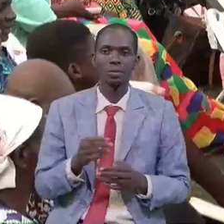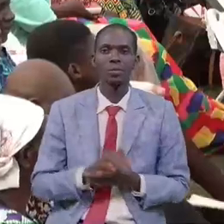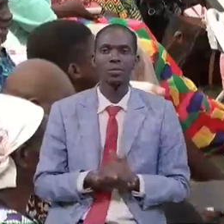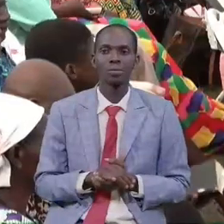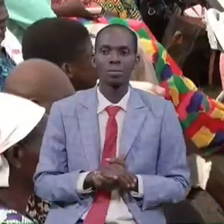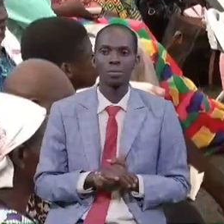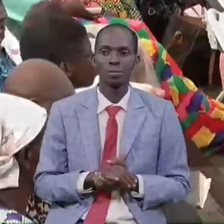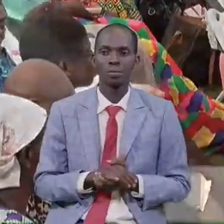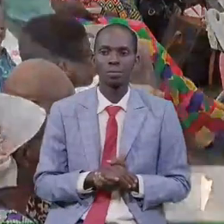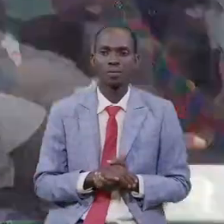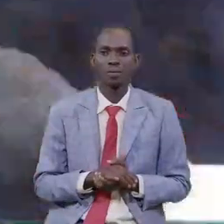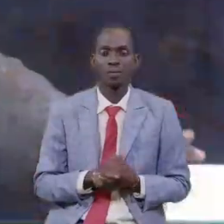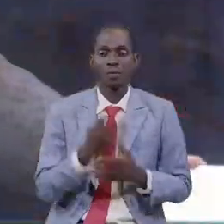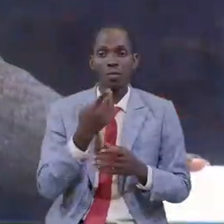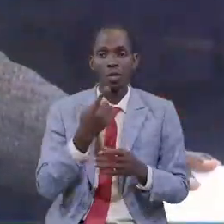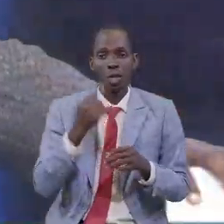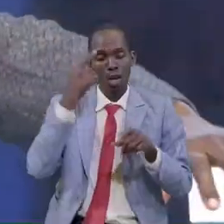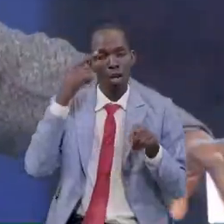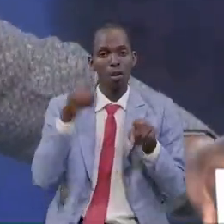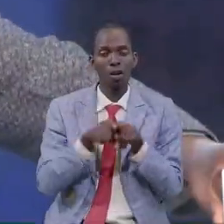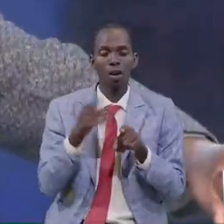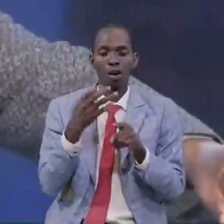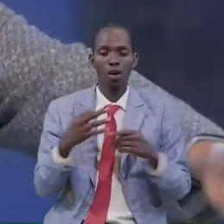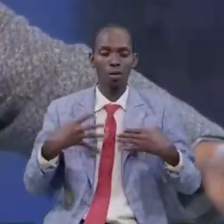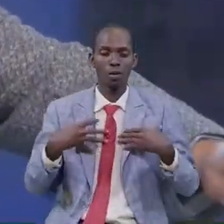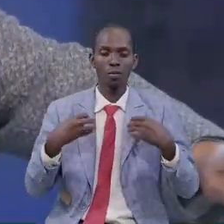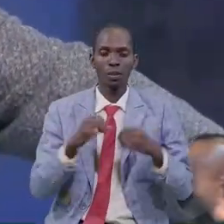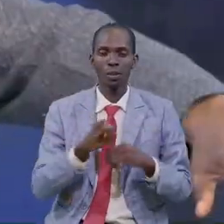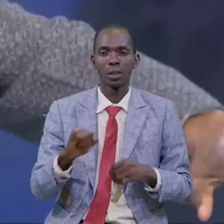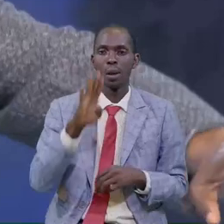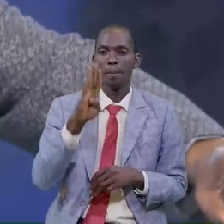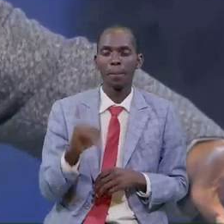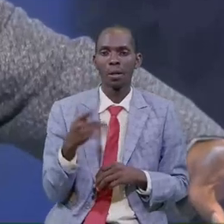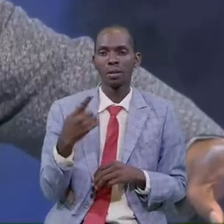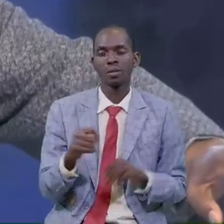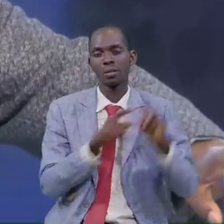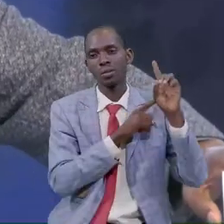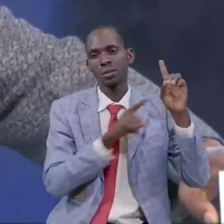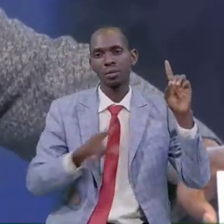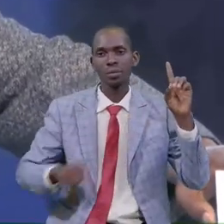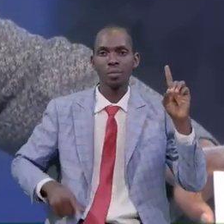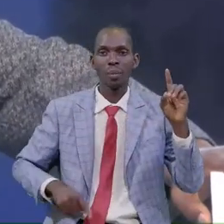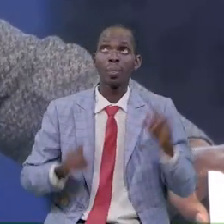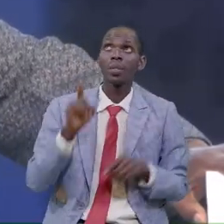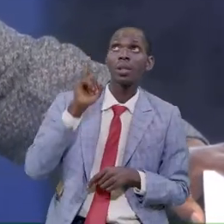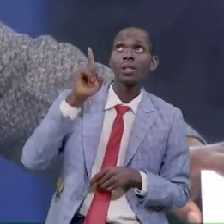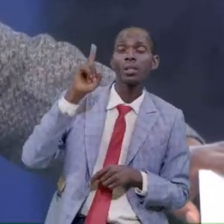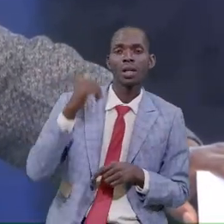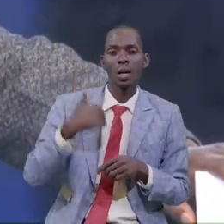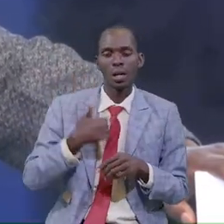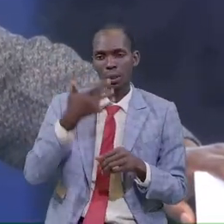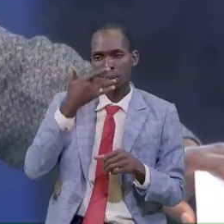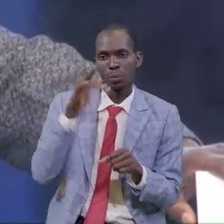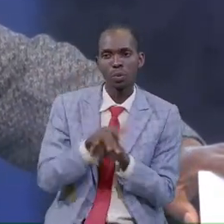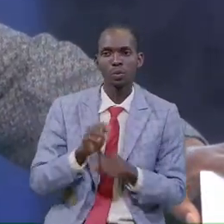the te sont covenant connues, of healing mais il en frappera tout ce qui te l'alliance de guérison he has par promised us il nous a promis that